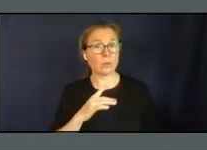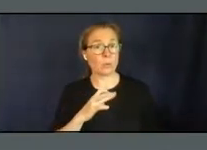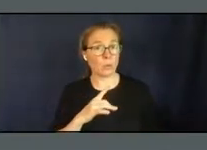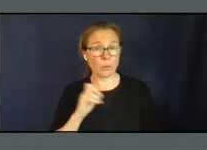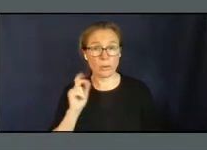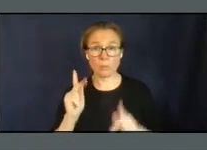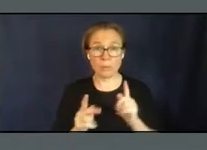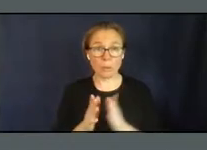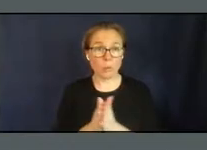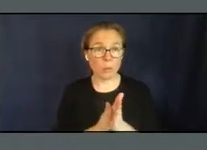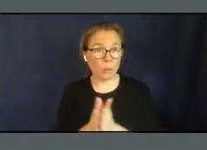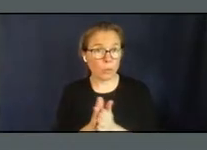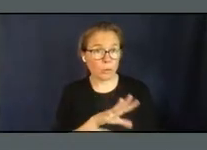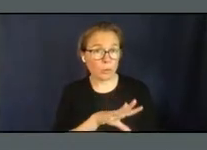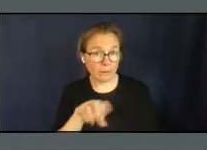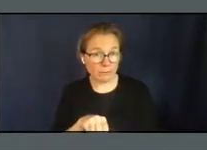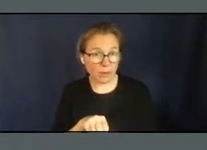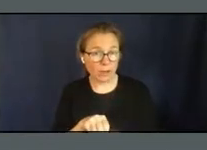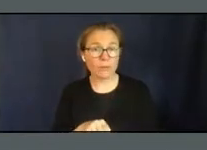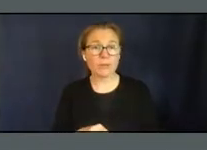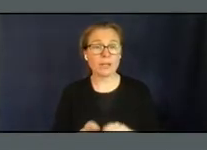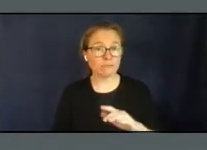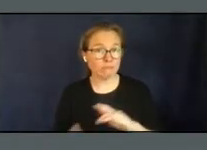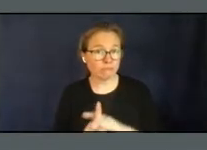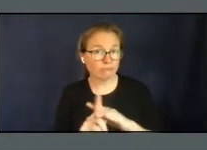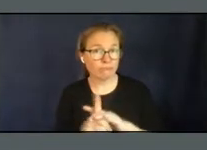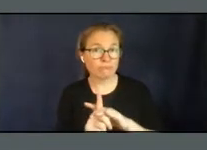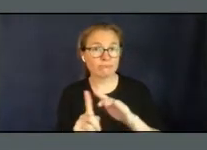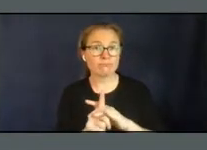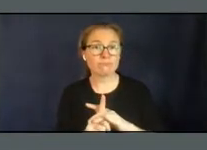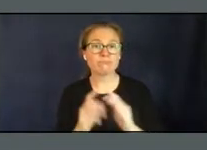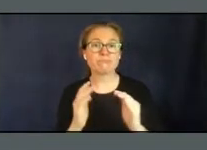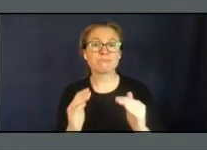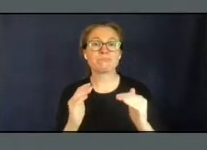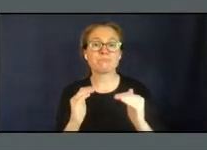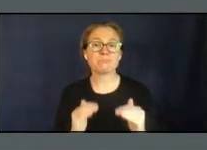attendees. Next slide, please.